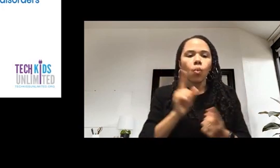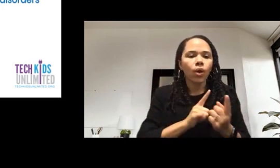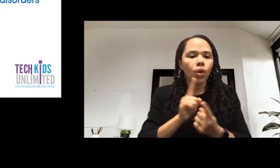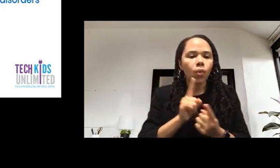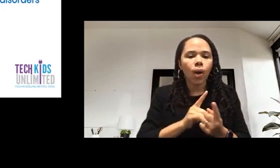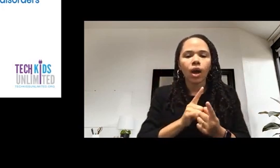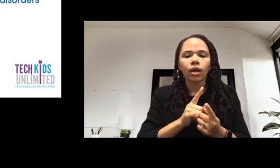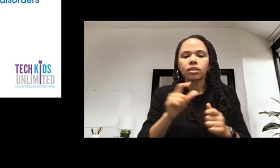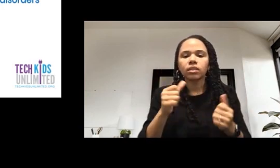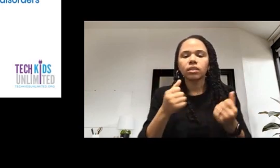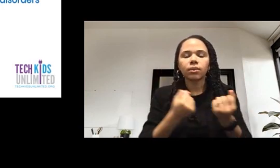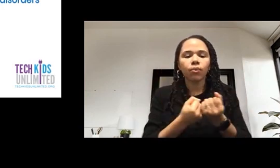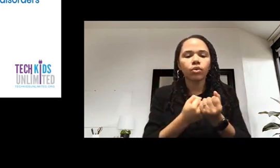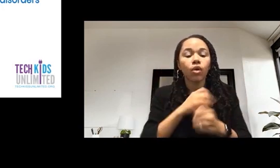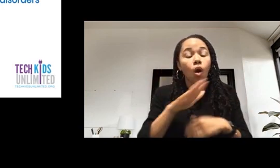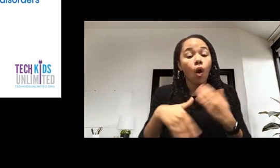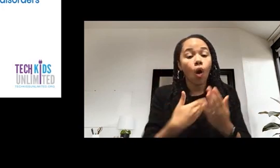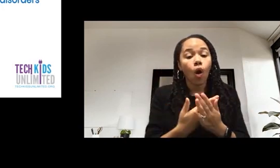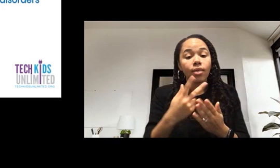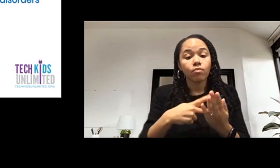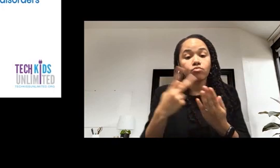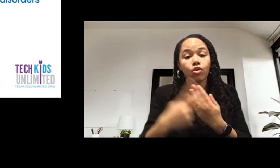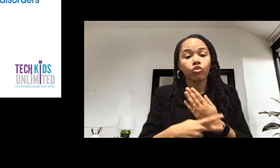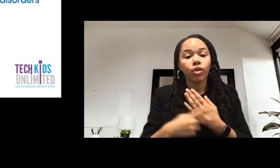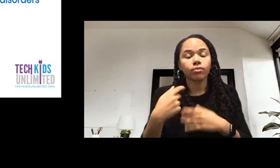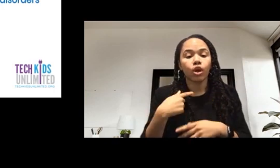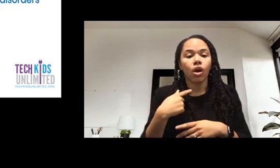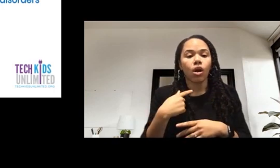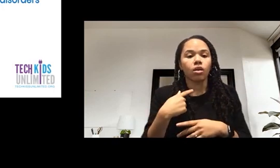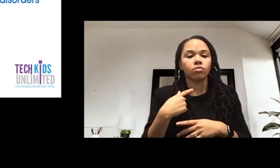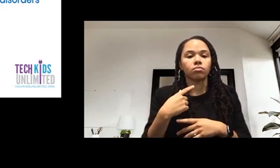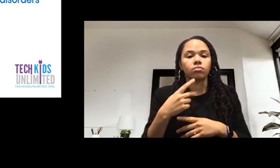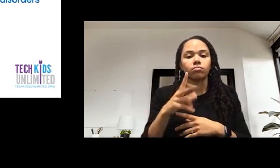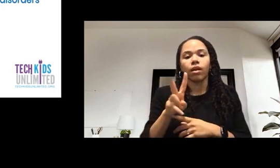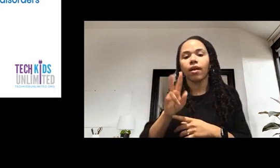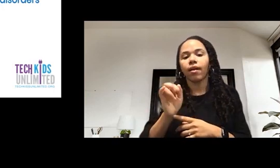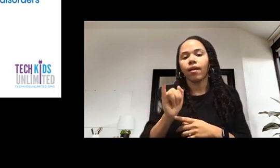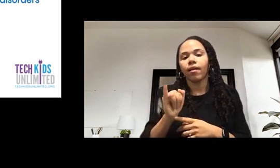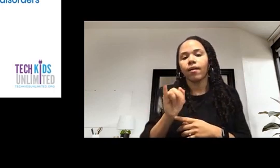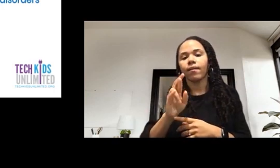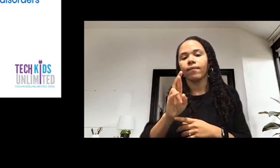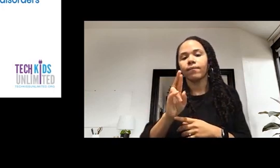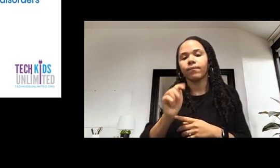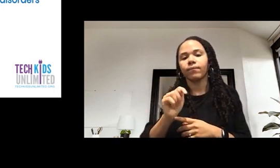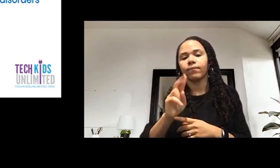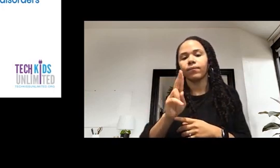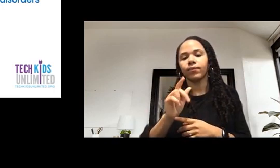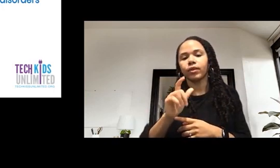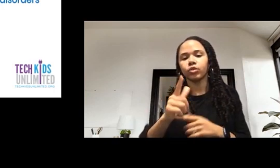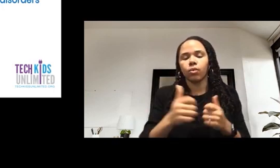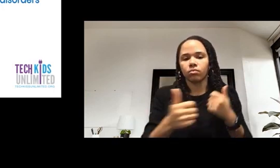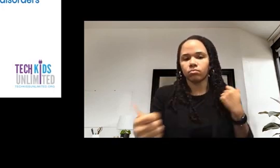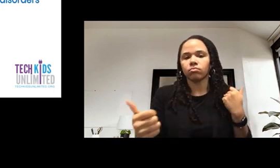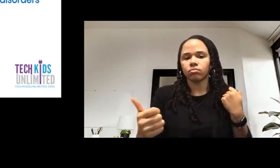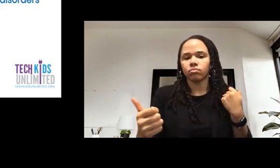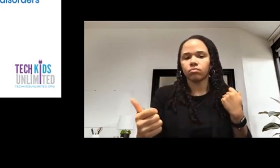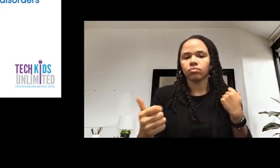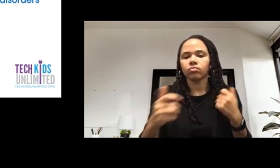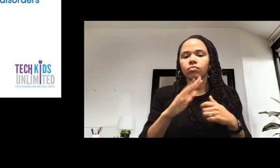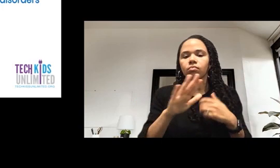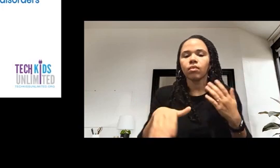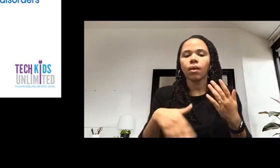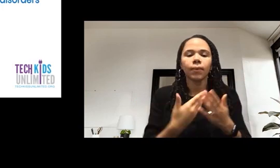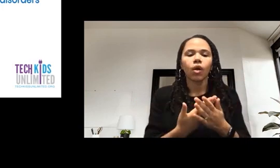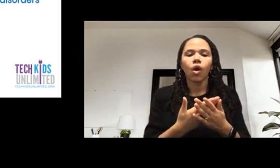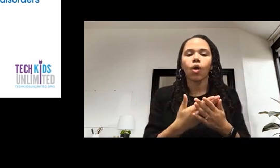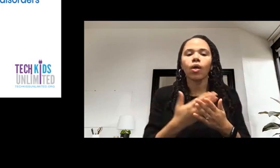are virtual now, but are held at the Ability Project at NYU Tandon in Brooklyn, which is our beautiful